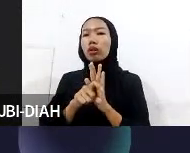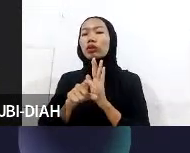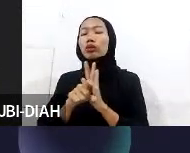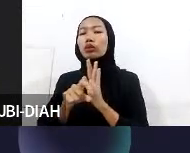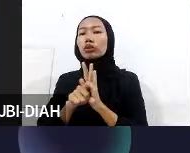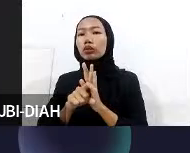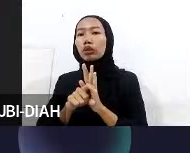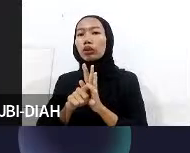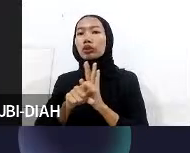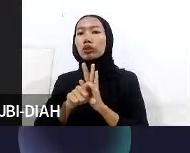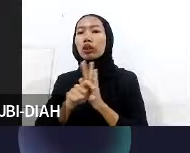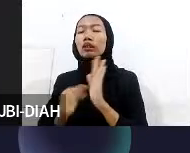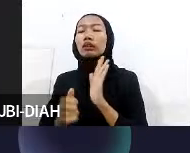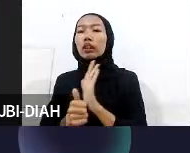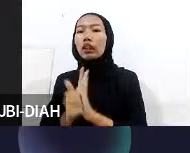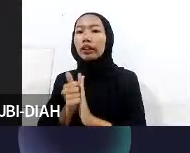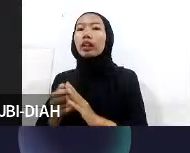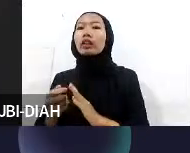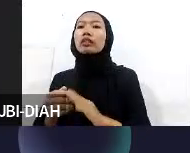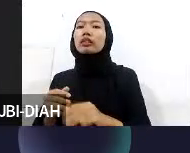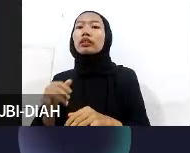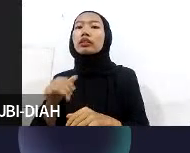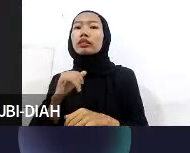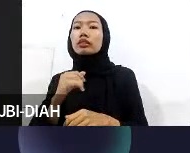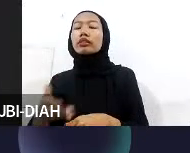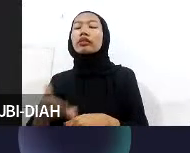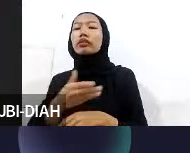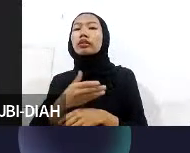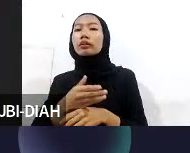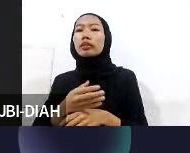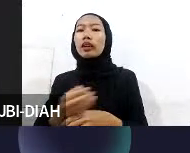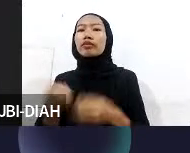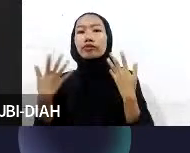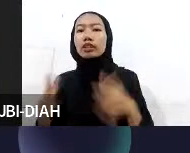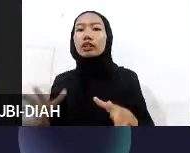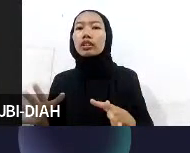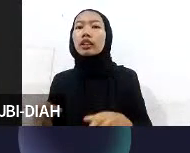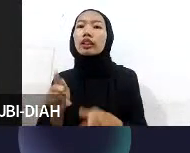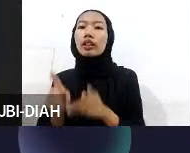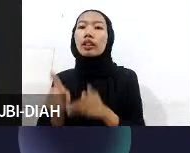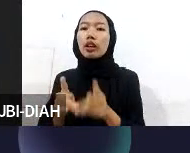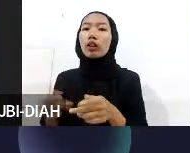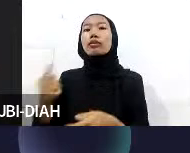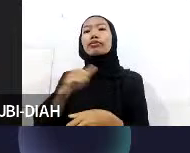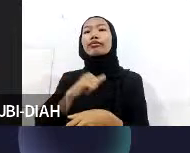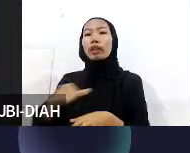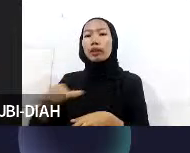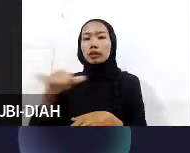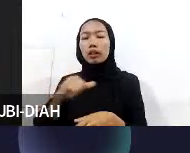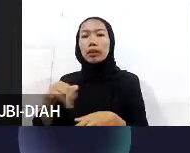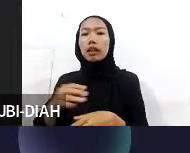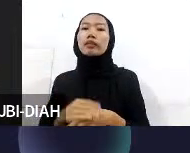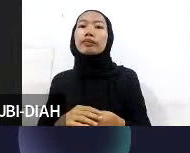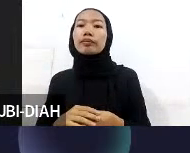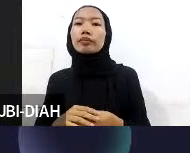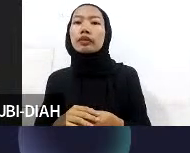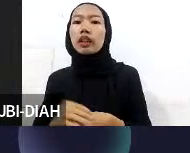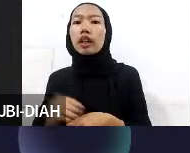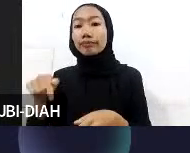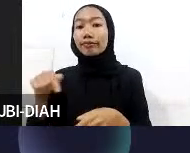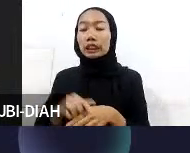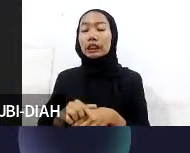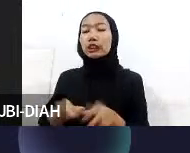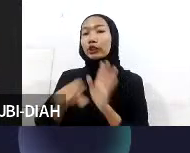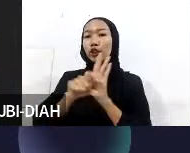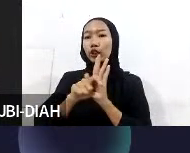Now we're going to get into the fun. So, what is it? What's all these